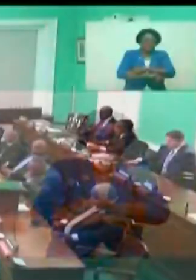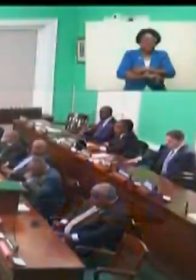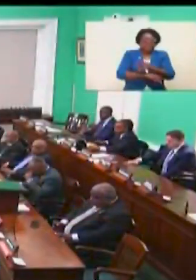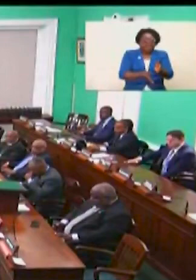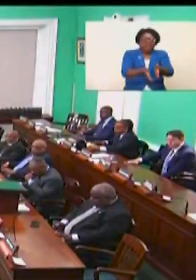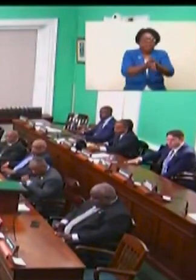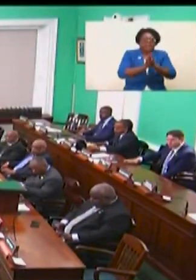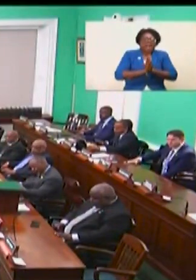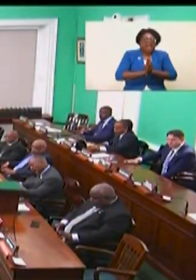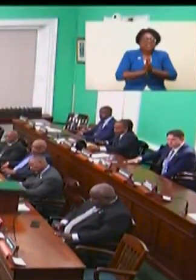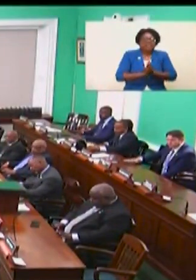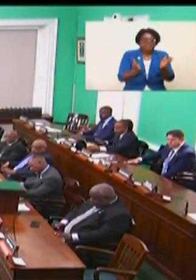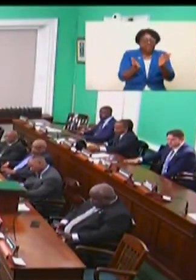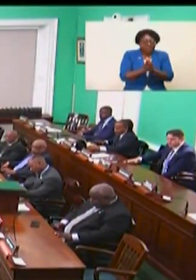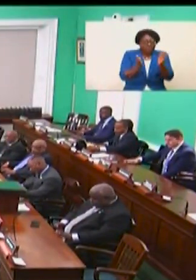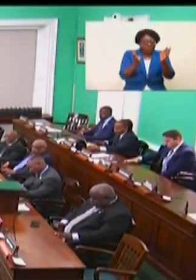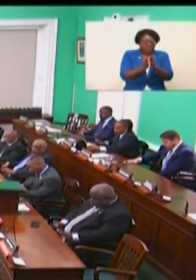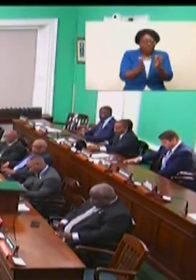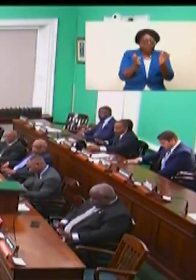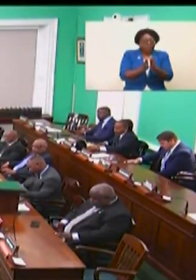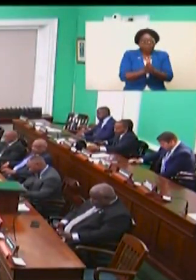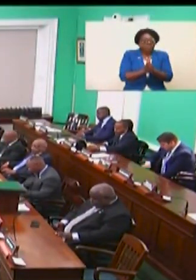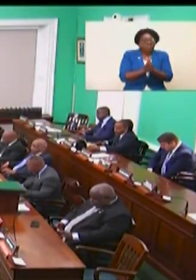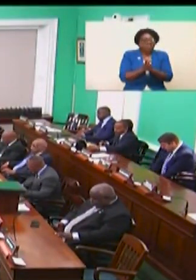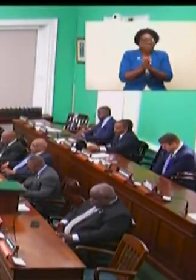ask that we give them a round of applause.